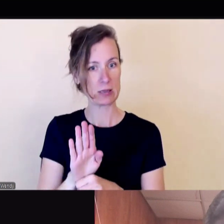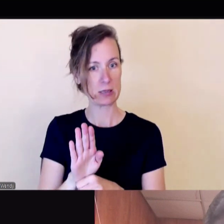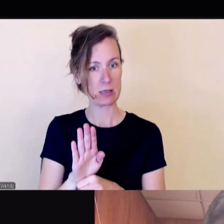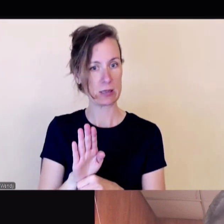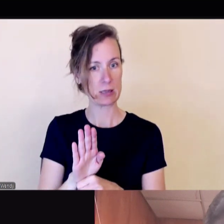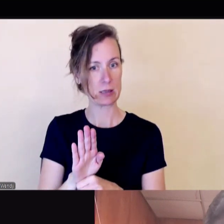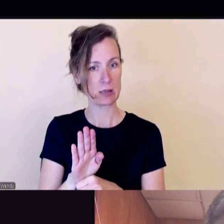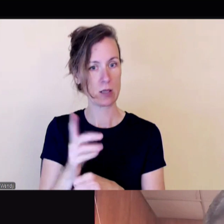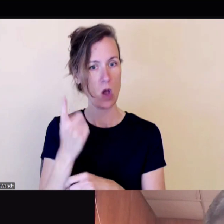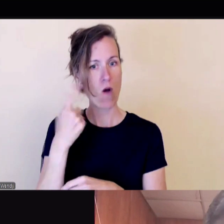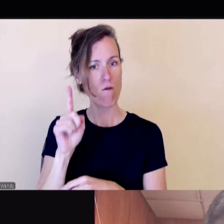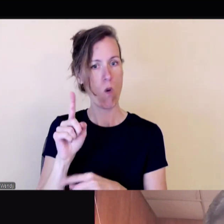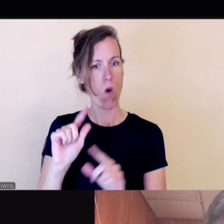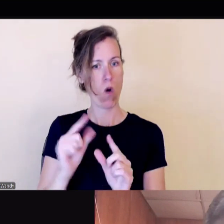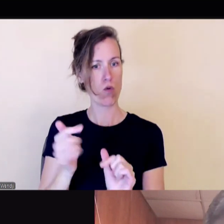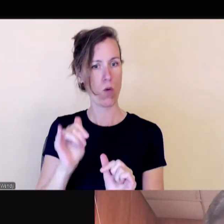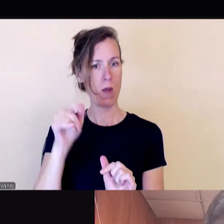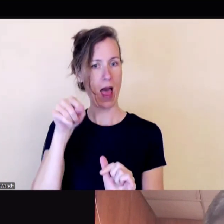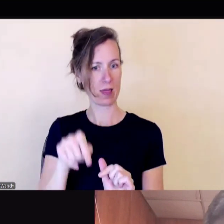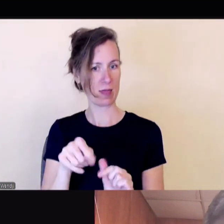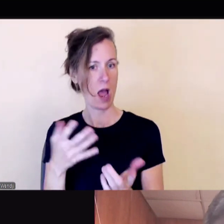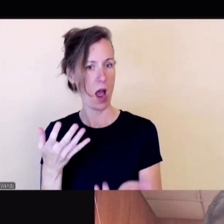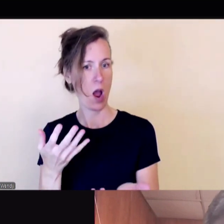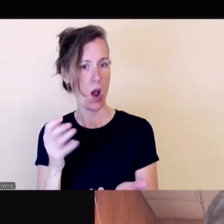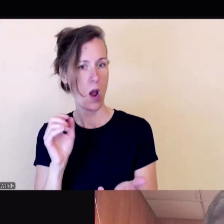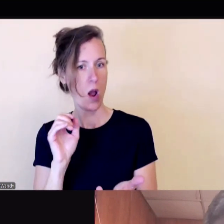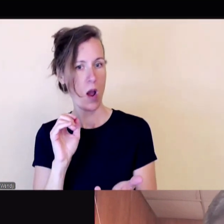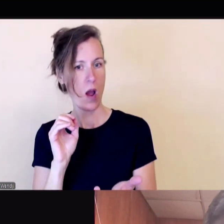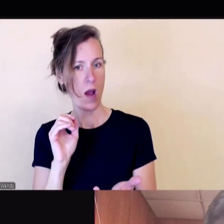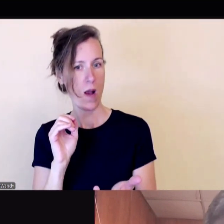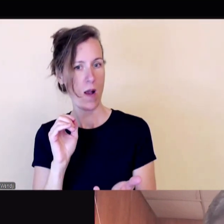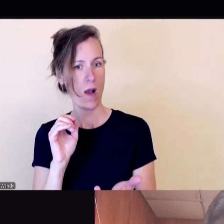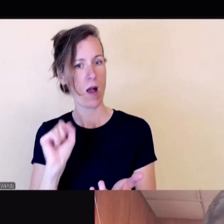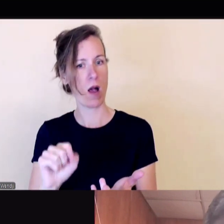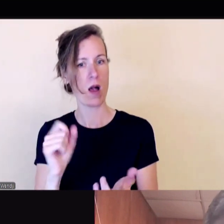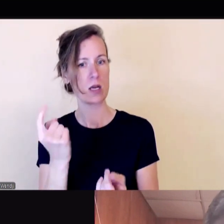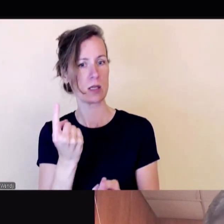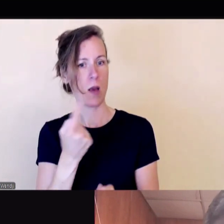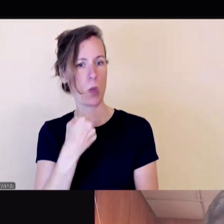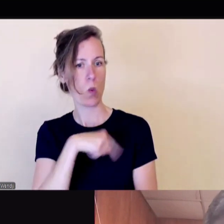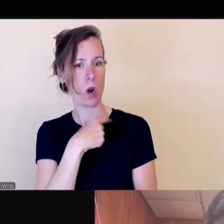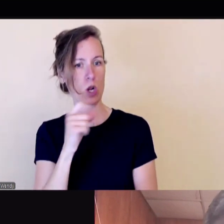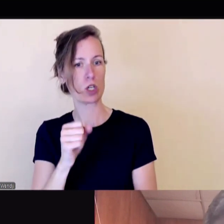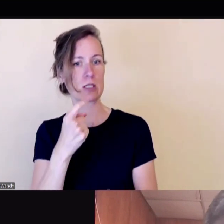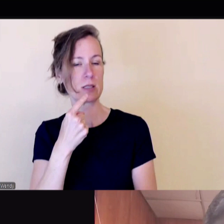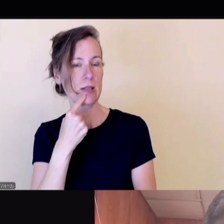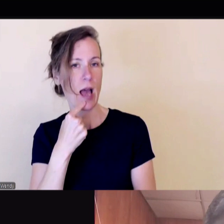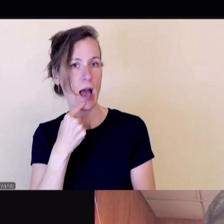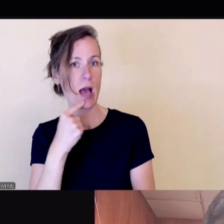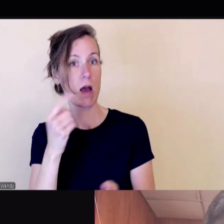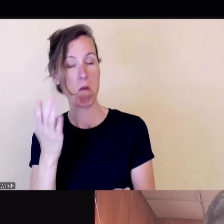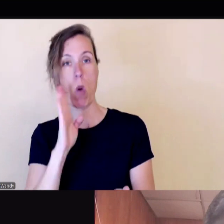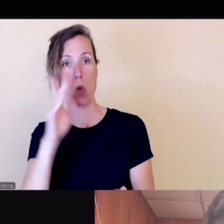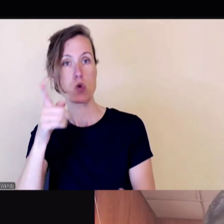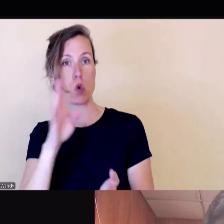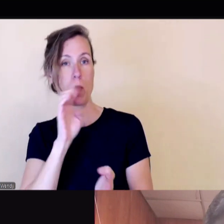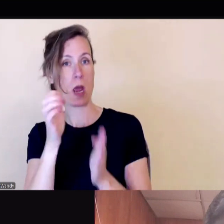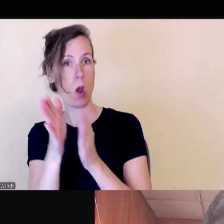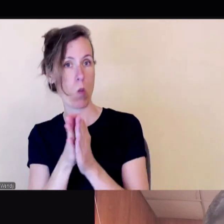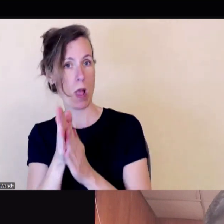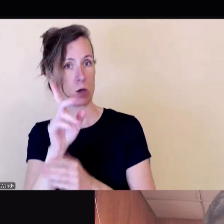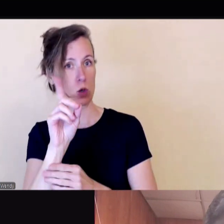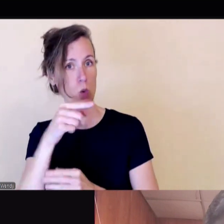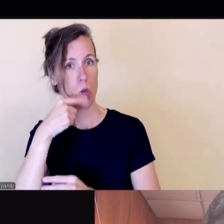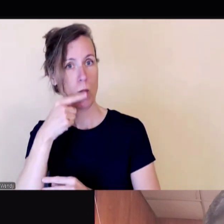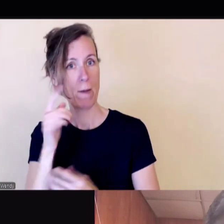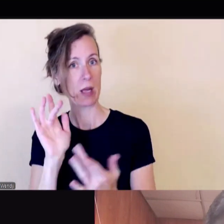do the public outreach and engagement with that business? It just seems like they don't serve X, Y, and Z. So that is a great question. I will